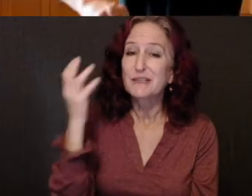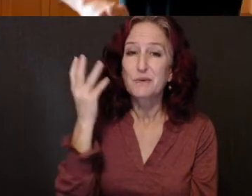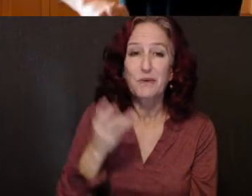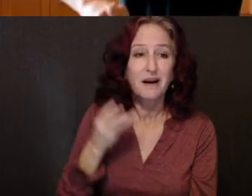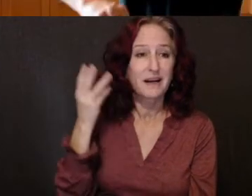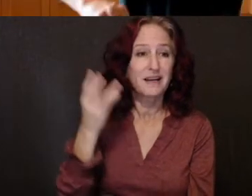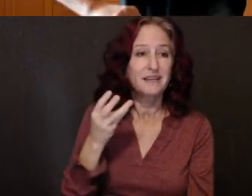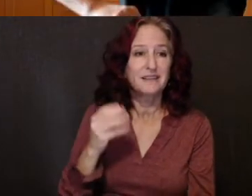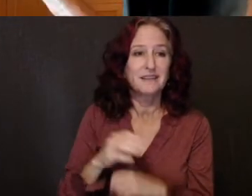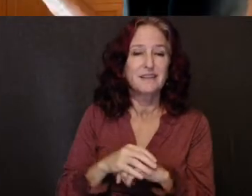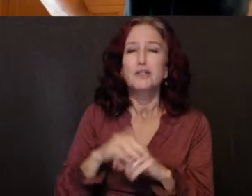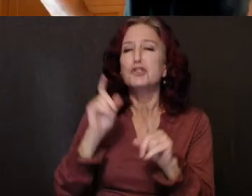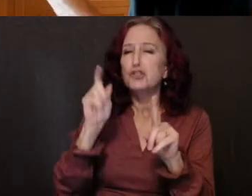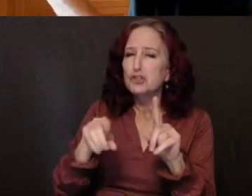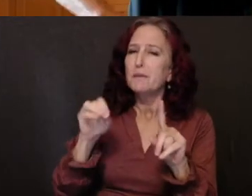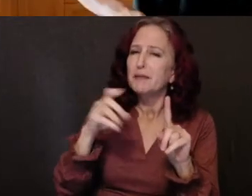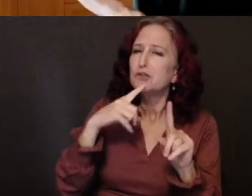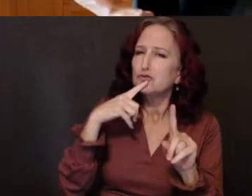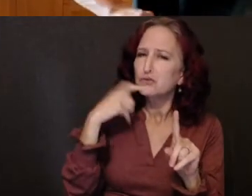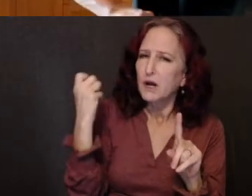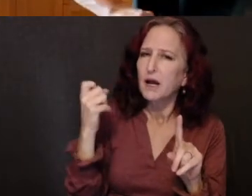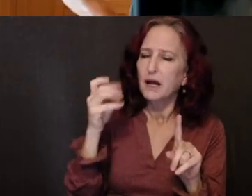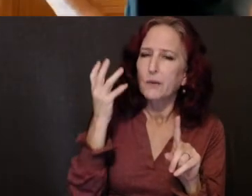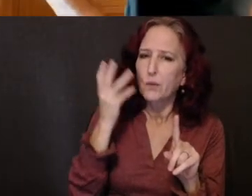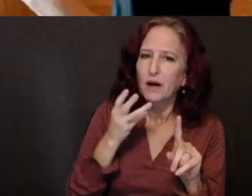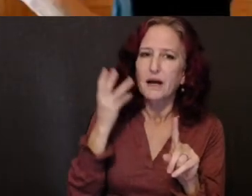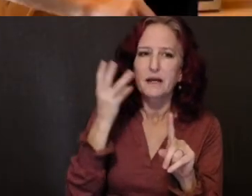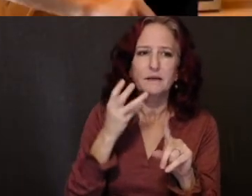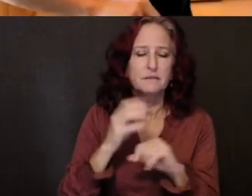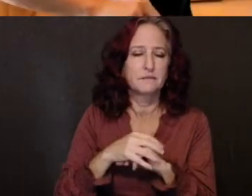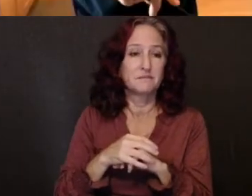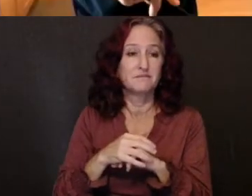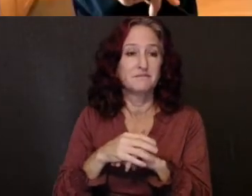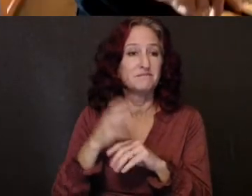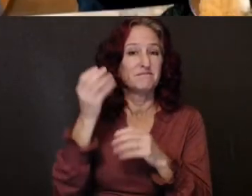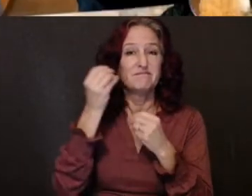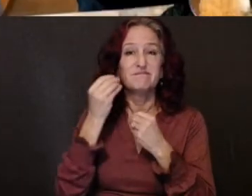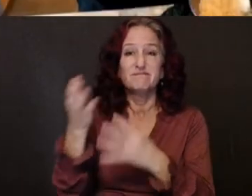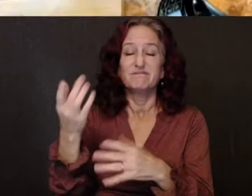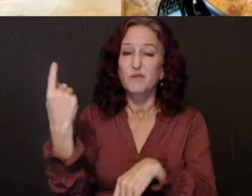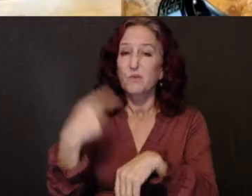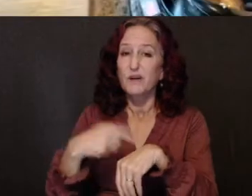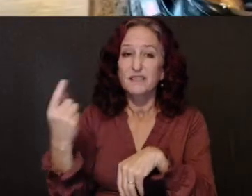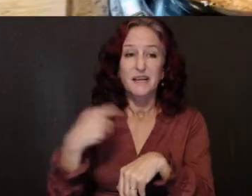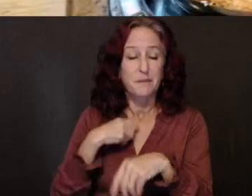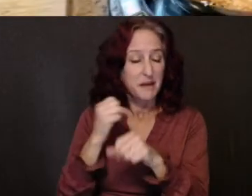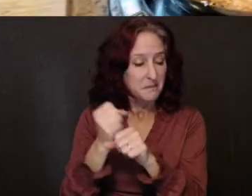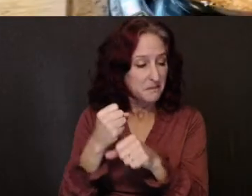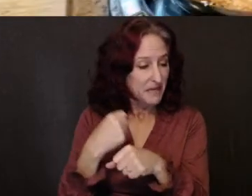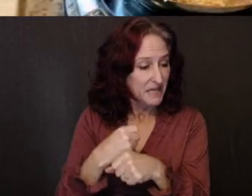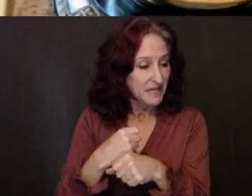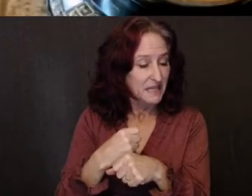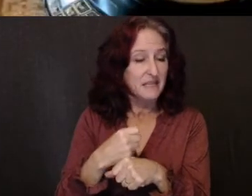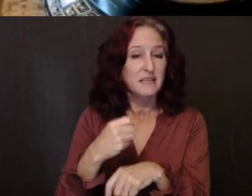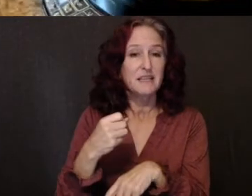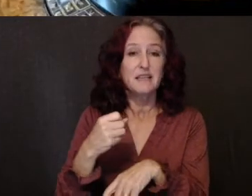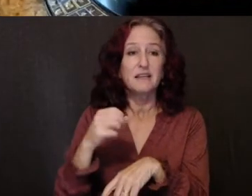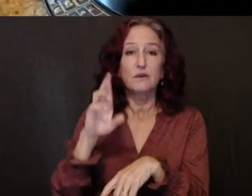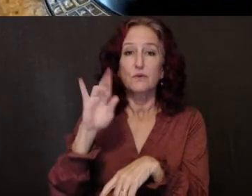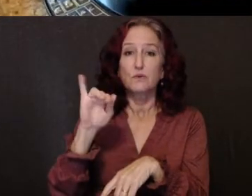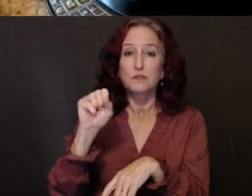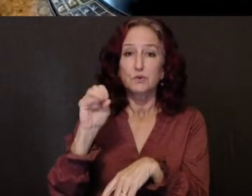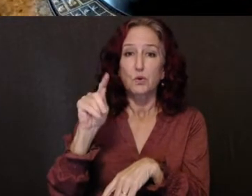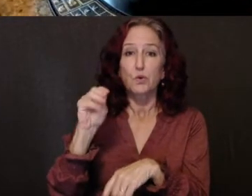Should it be a Sauvignon Blanc or can it be a Chardonnay? It can be anything. I mean, you know what? To be honest with you, it wants to be on the drier